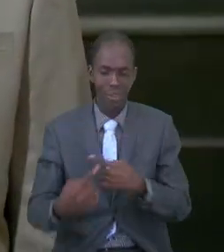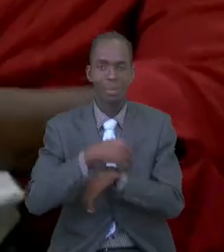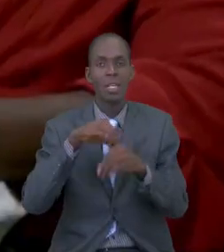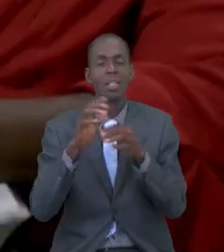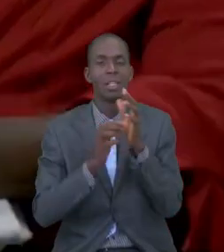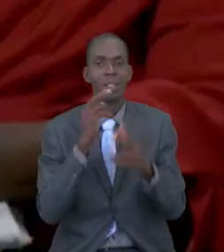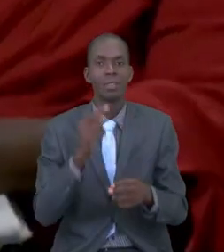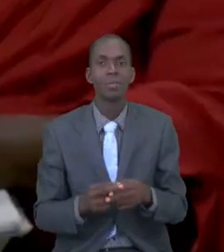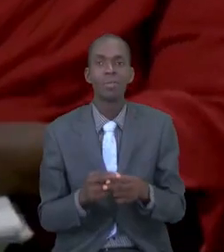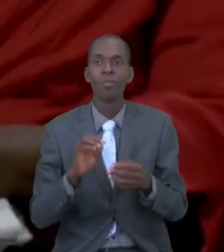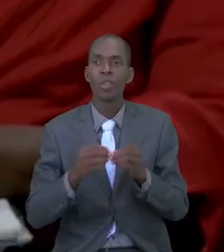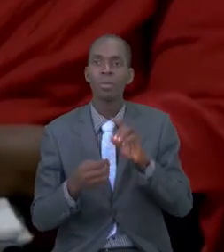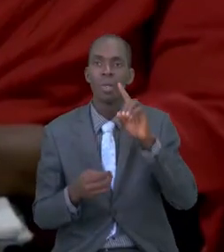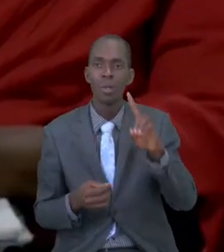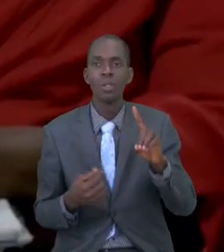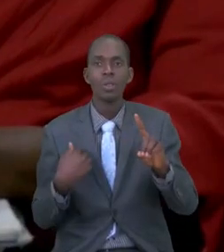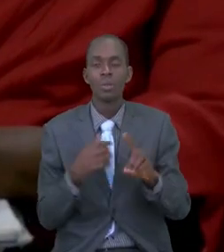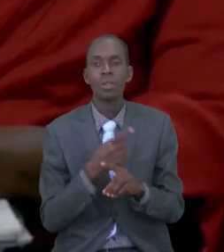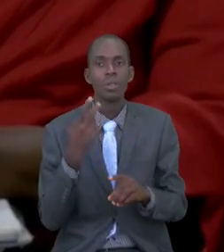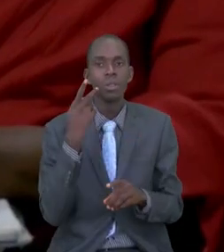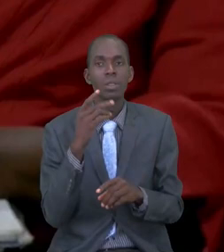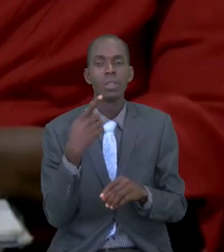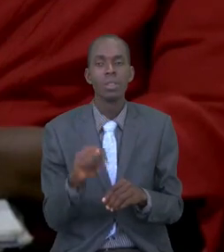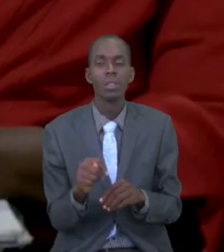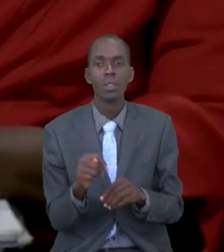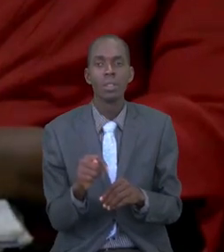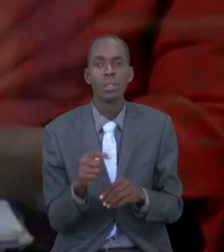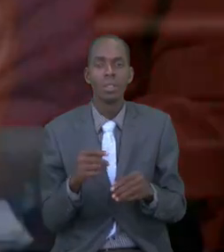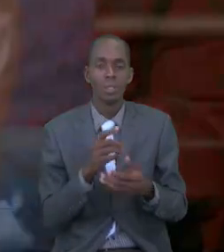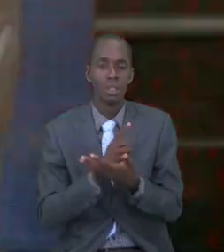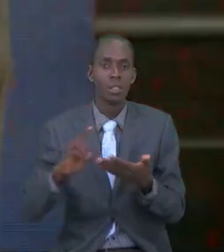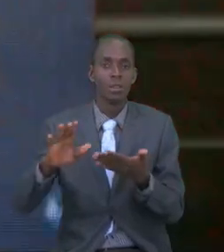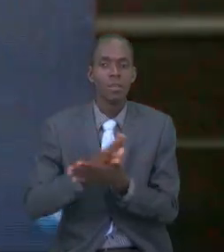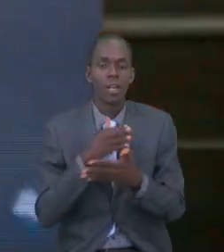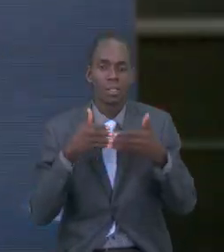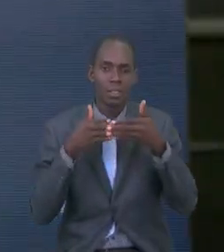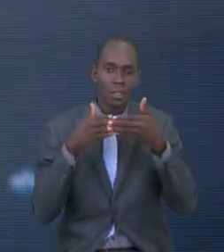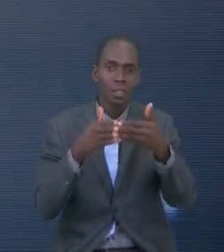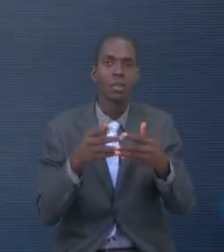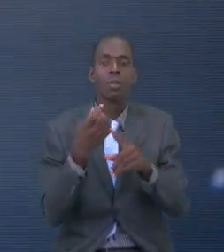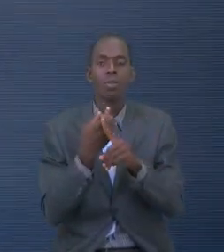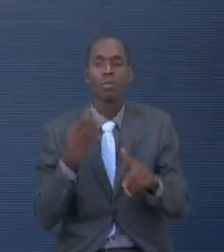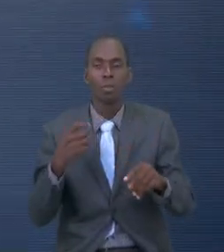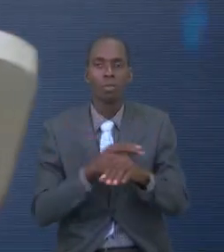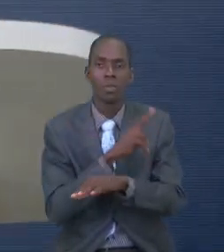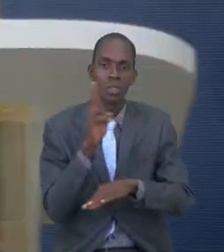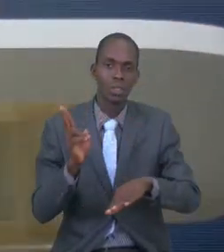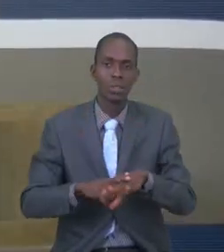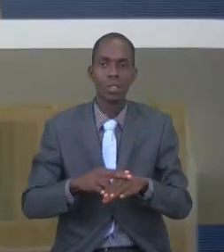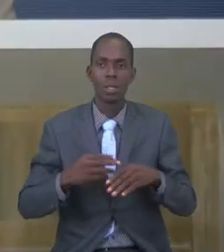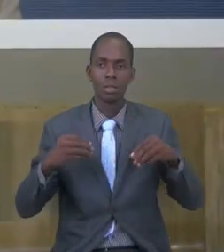name. Number one, we're looking at divine direction from natural despondency to